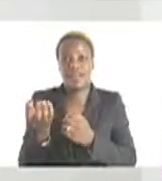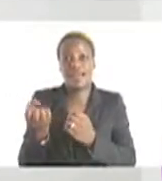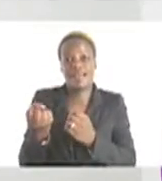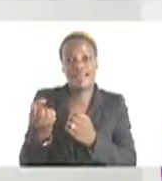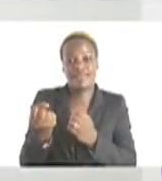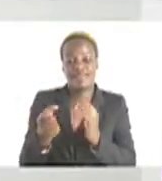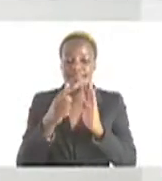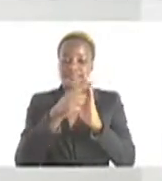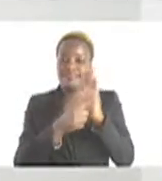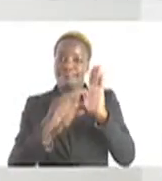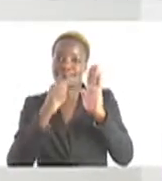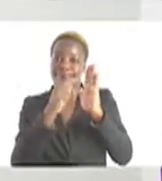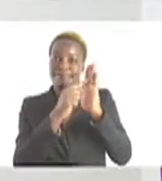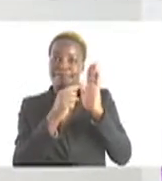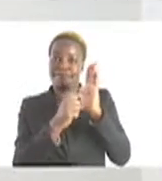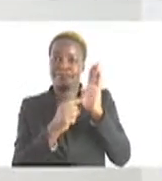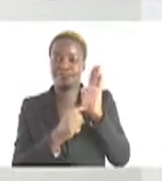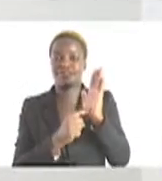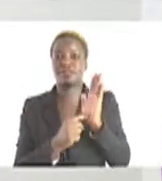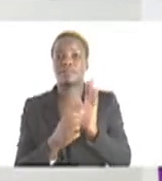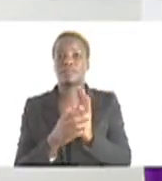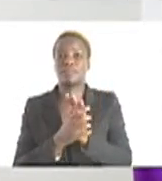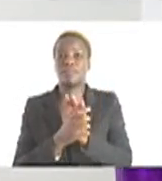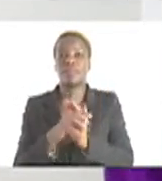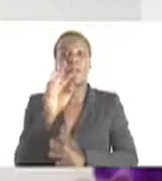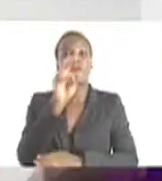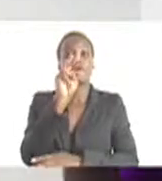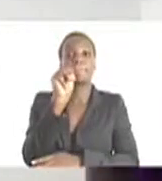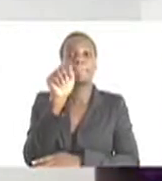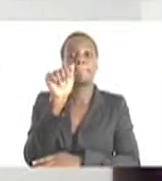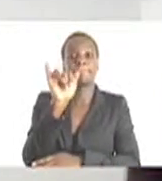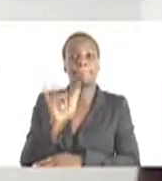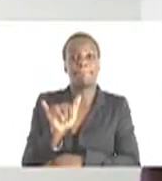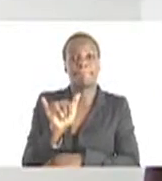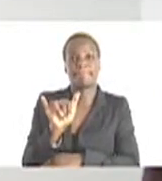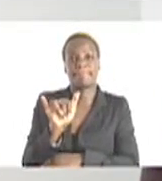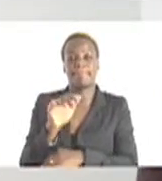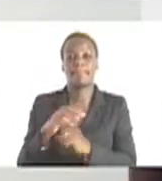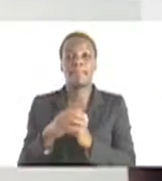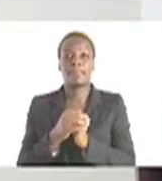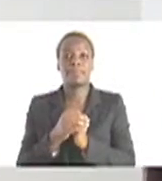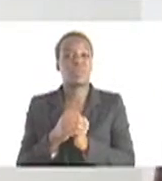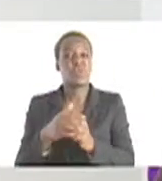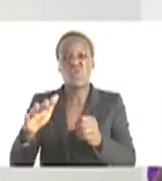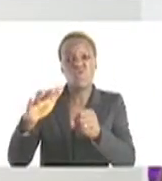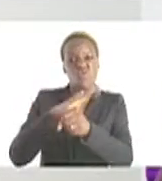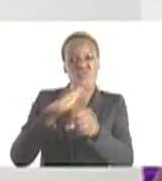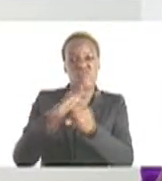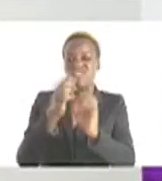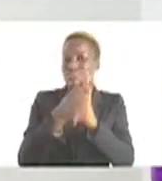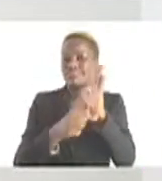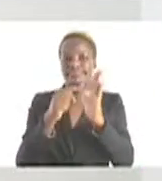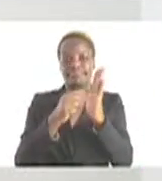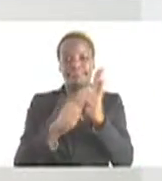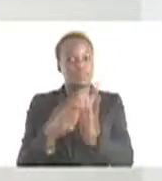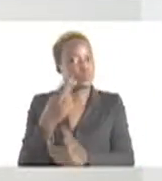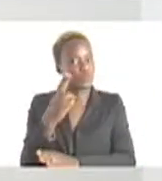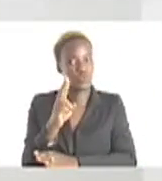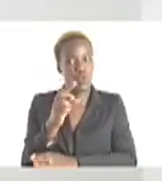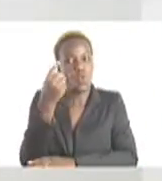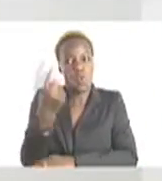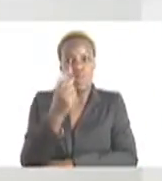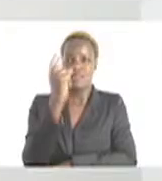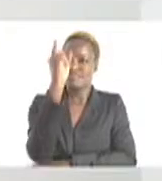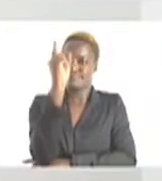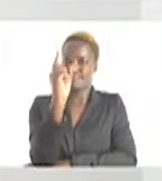a calendar for you for May. But this one is not the whole full calendar. This is only a